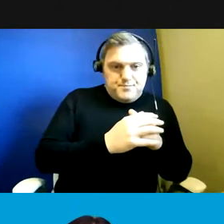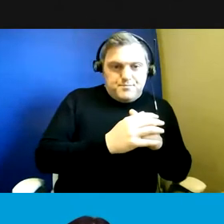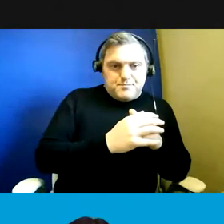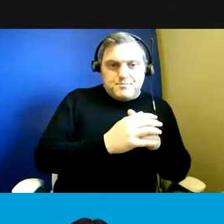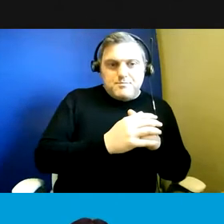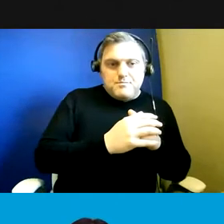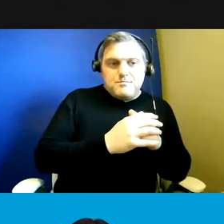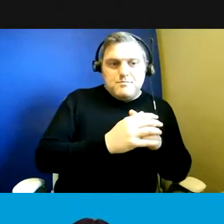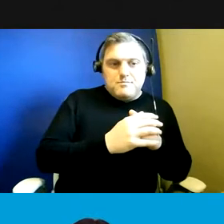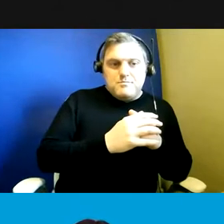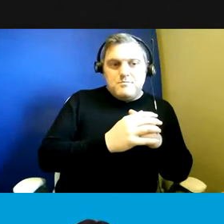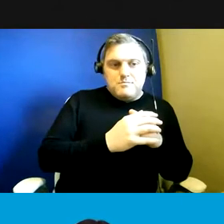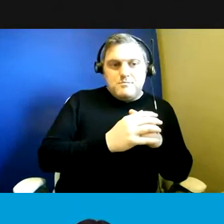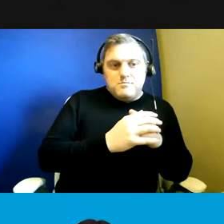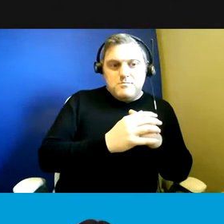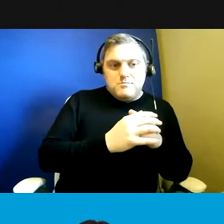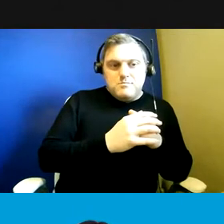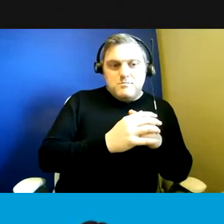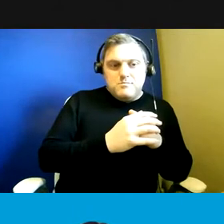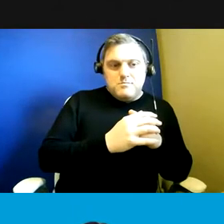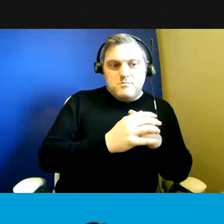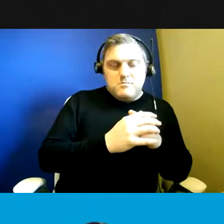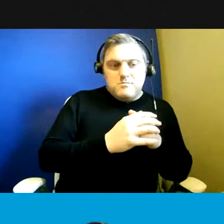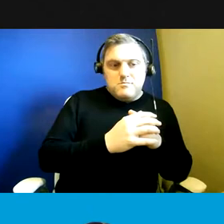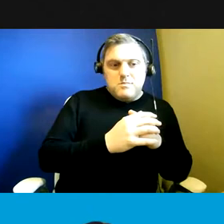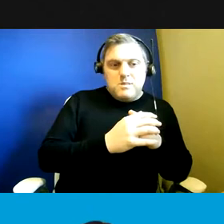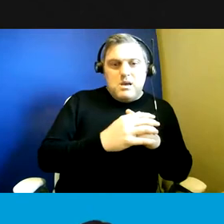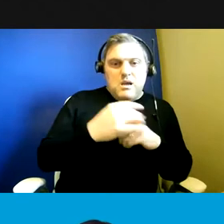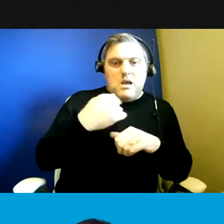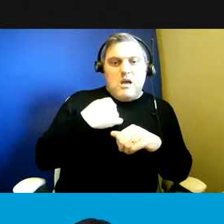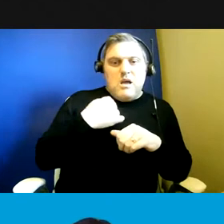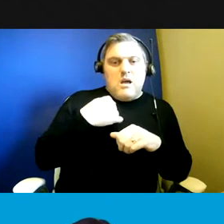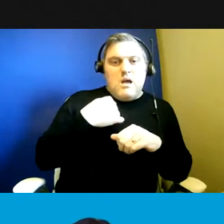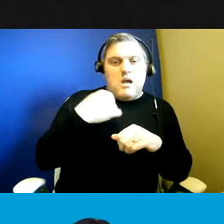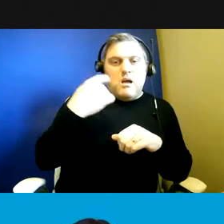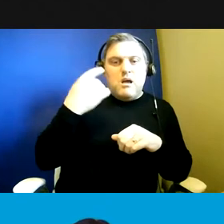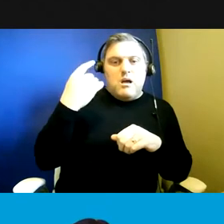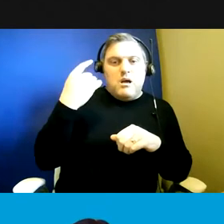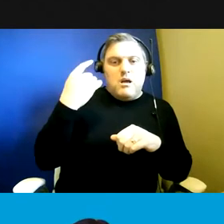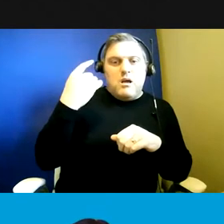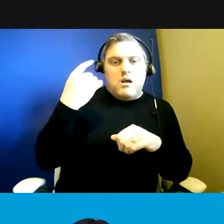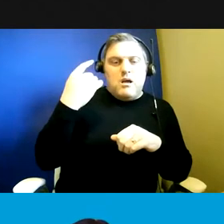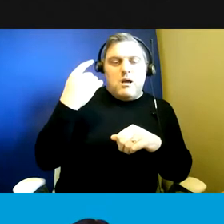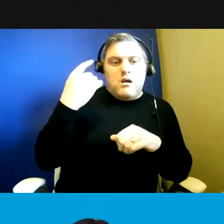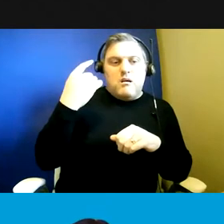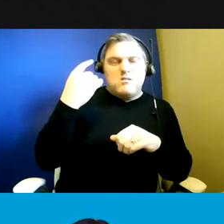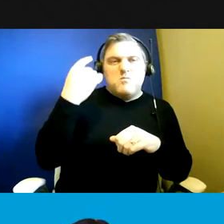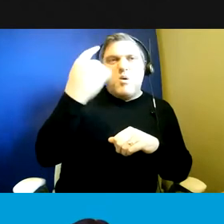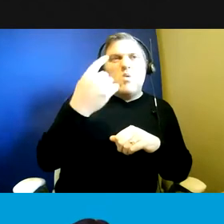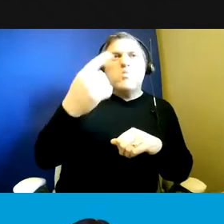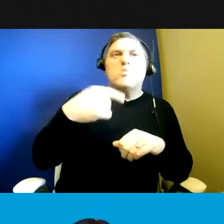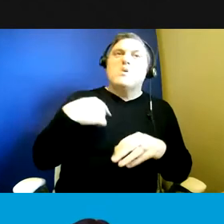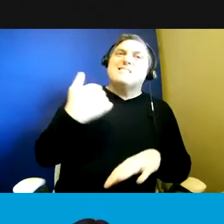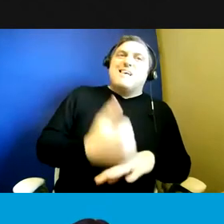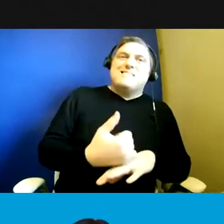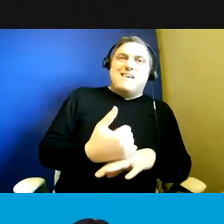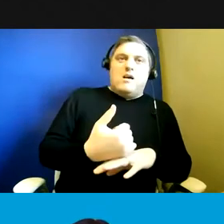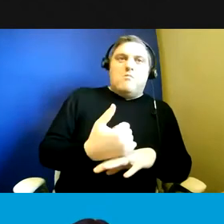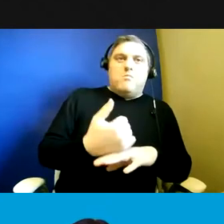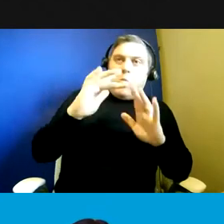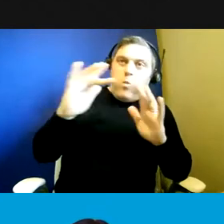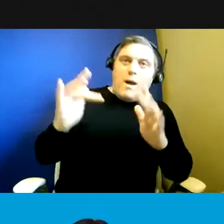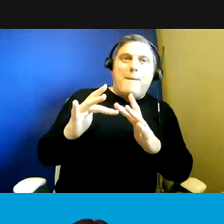Thanks, Becky. I suppose we just need to think that this was set up, and a lot of what's been set up, including the